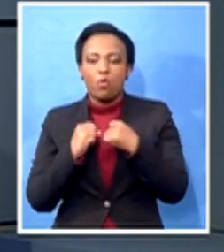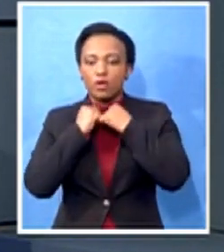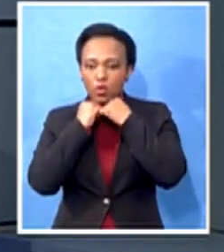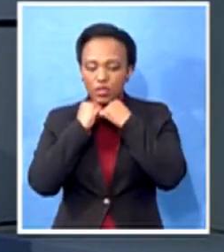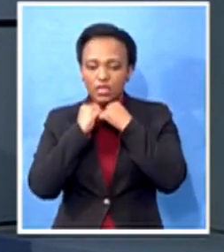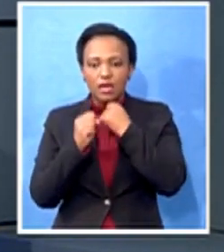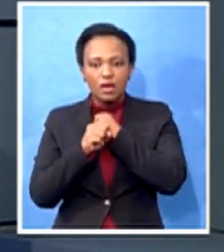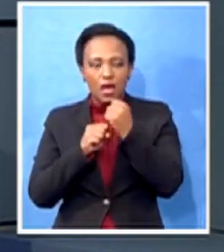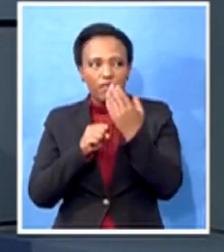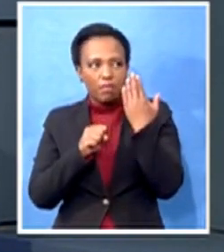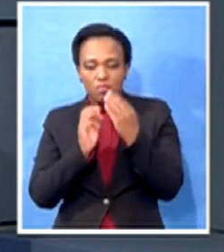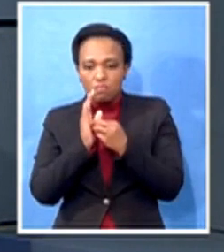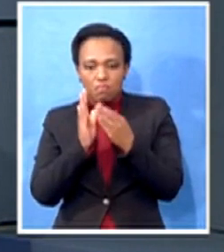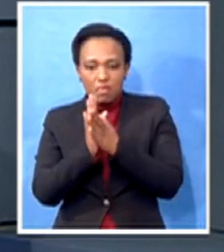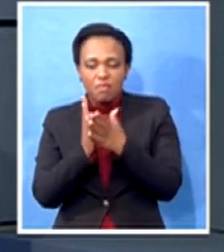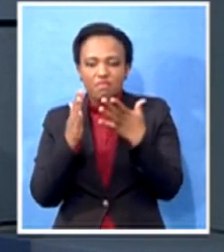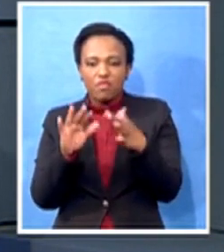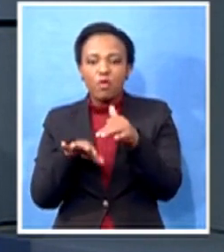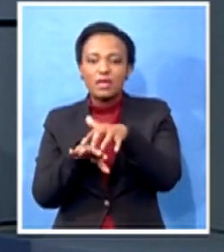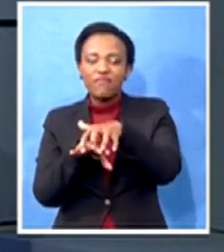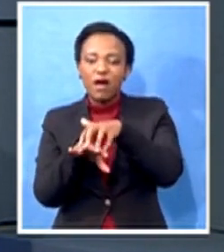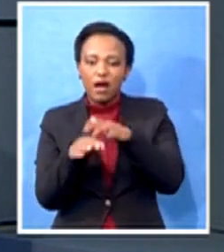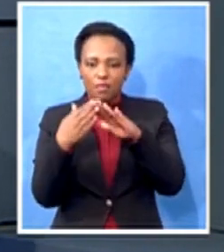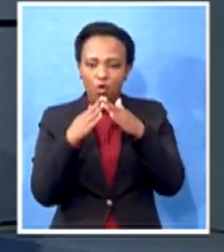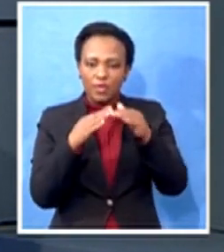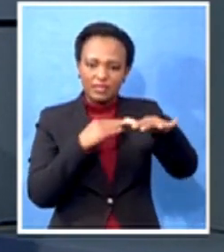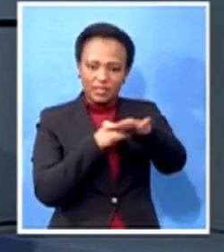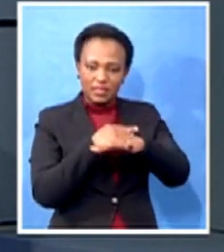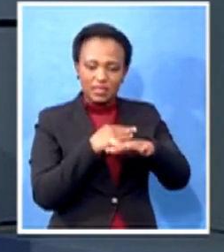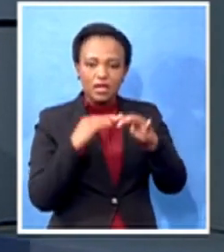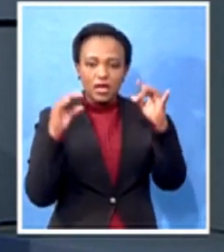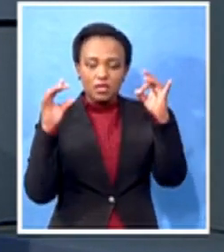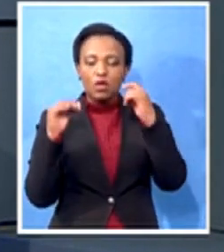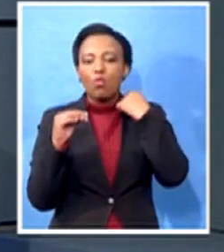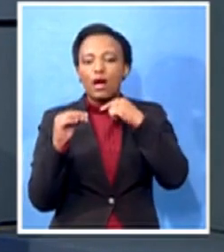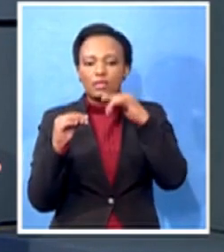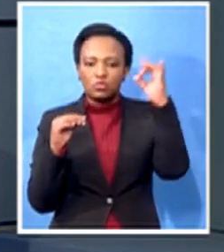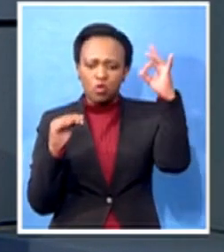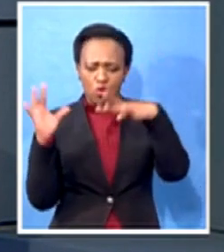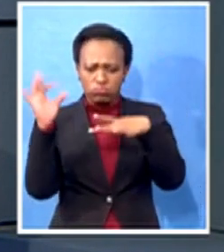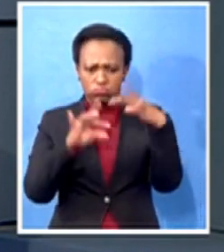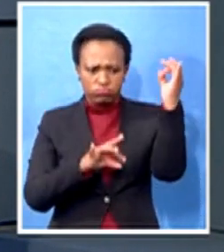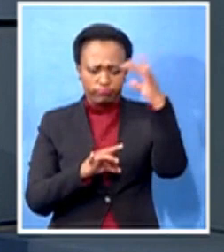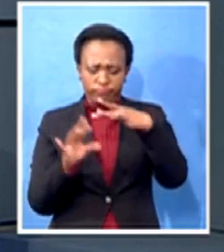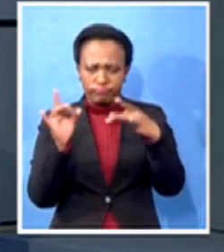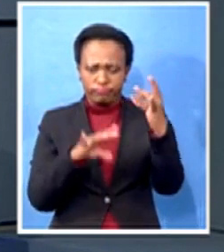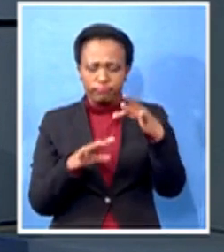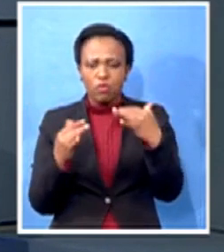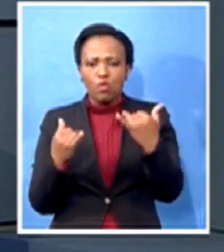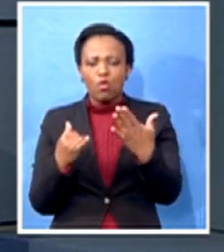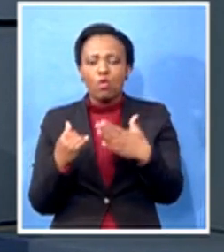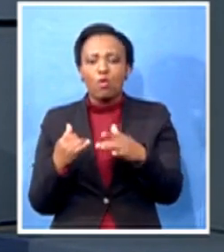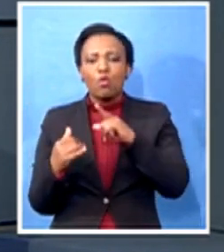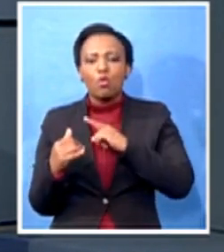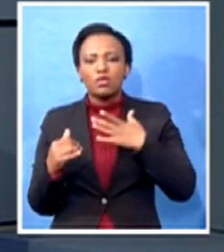farming communities, the snowfalls might have brought pleasure for those who wanted to build some snowmen and women,